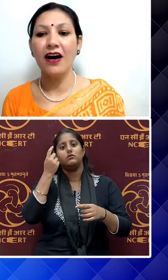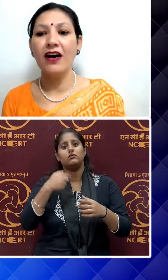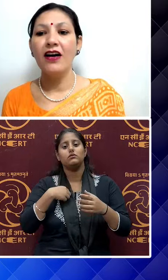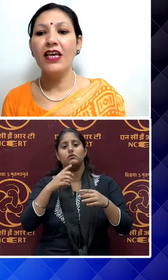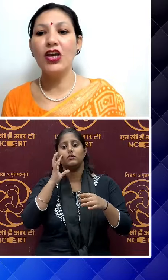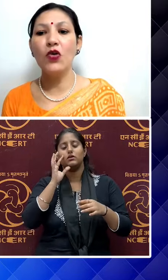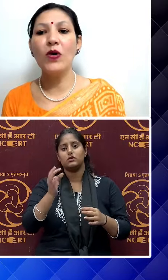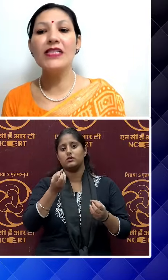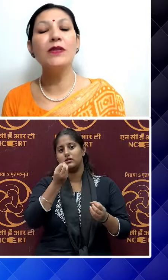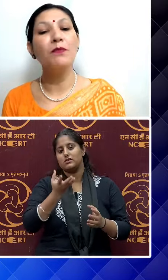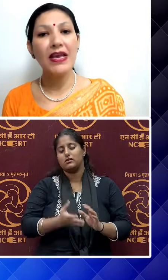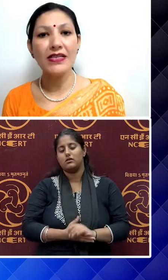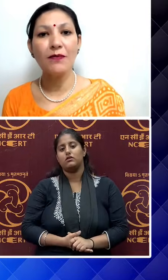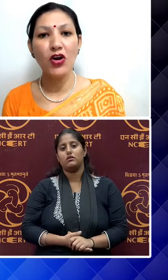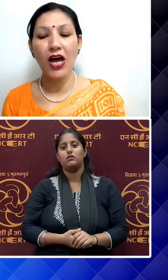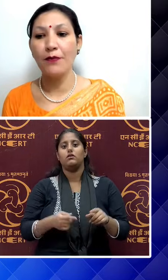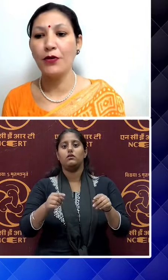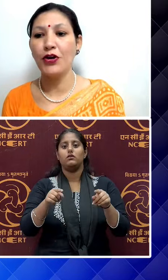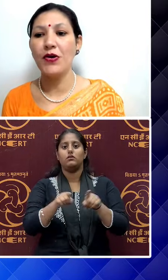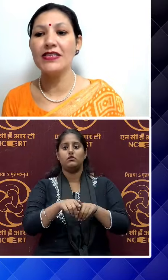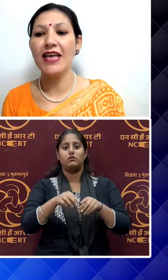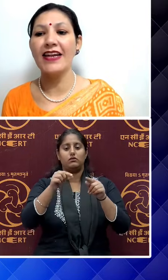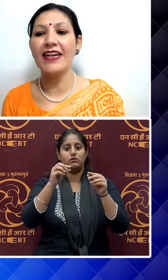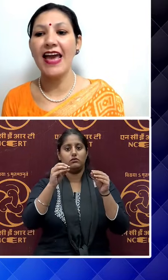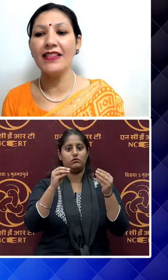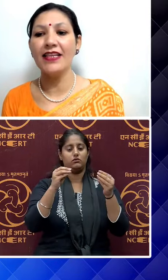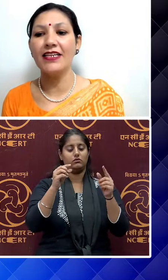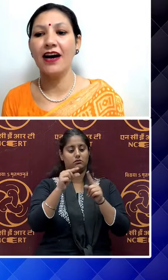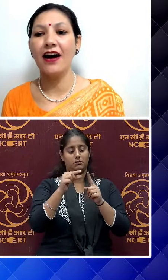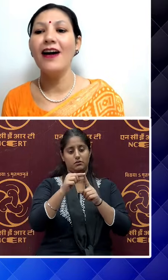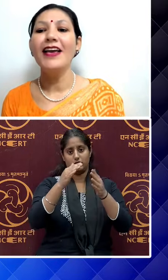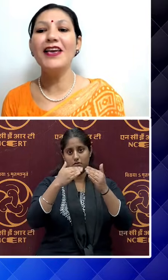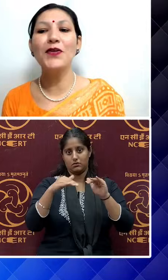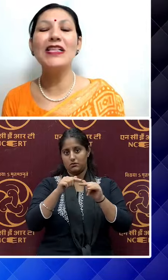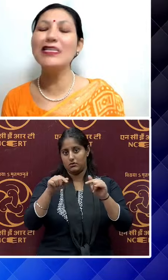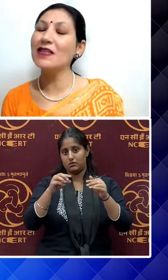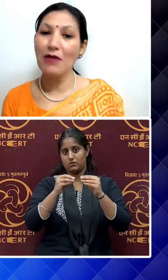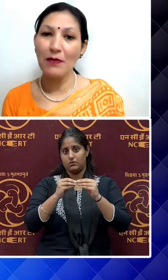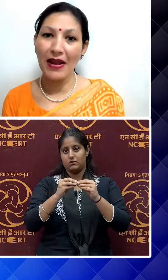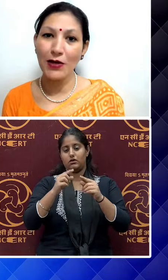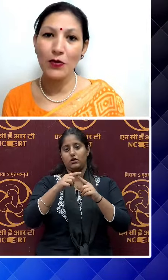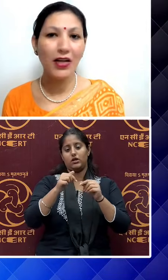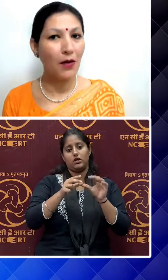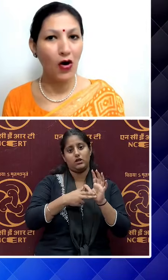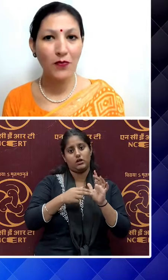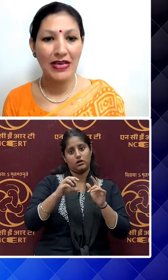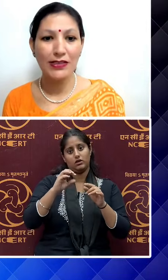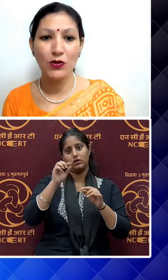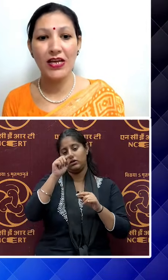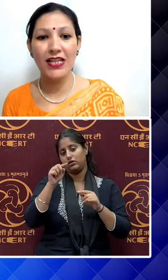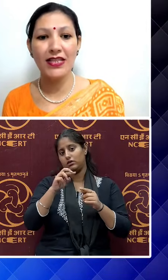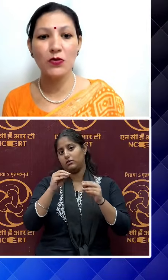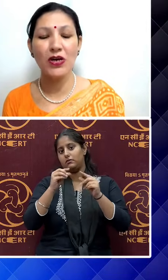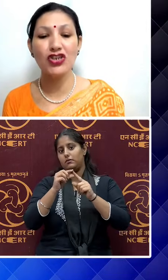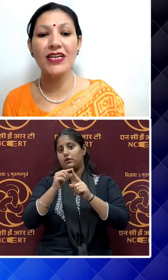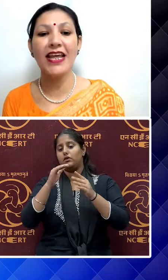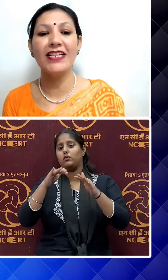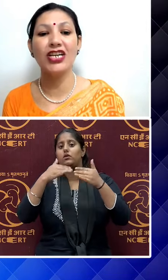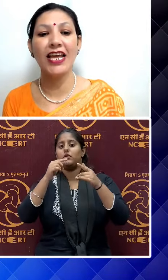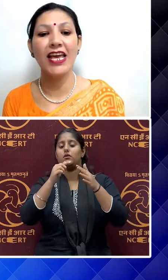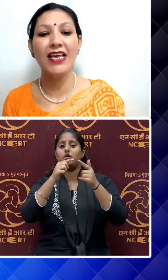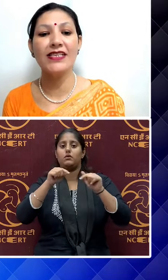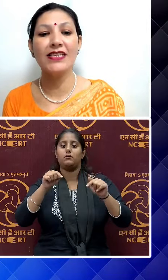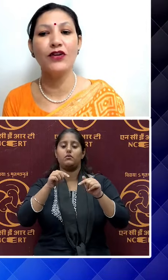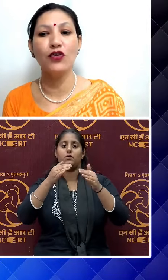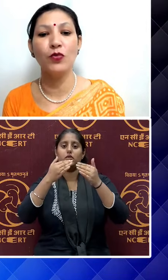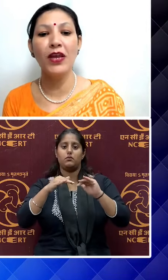theta equals base upon hypotenuse, and tan theta equals perpendicular upon base. So here in this question, tangent